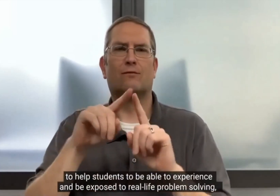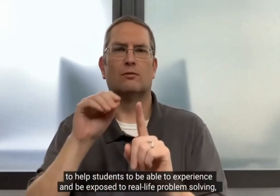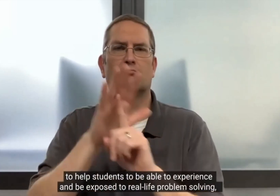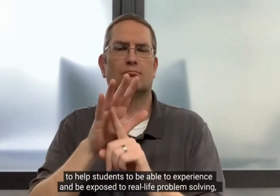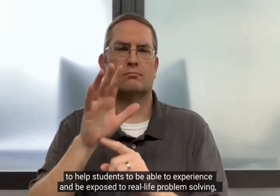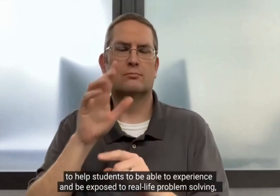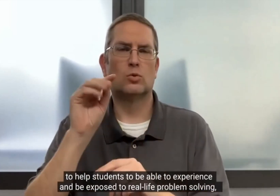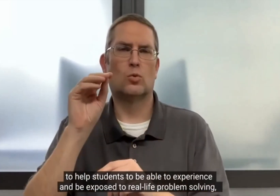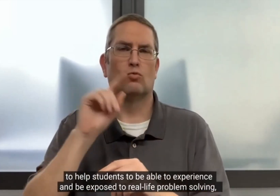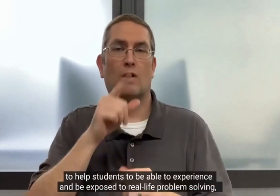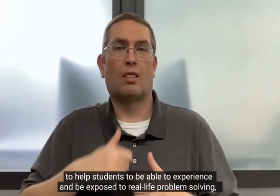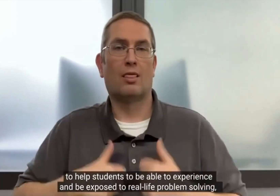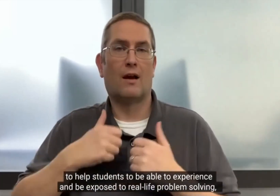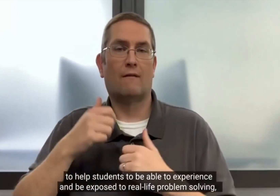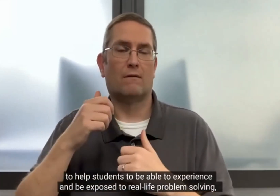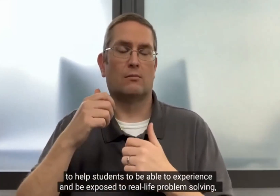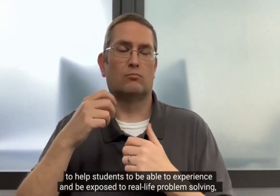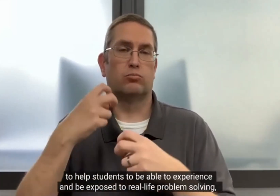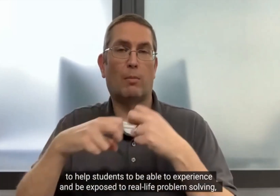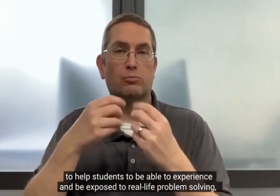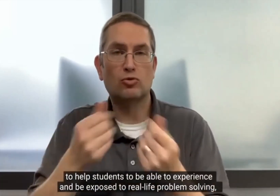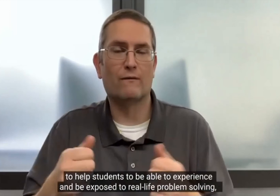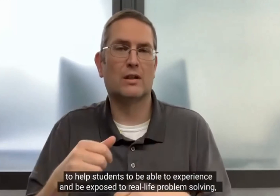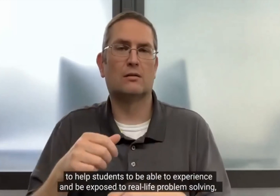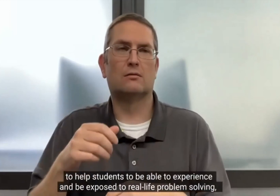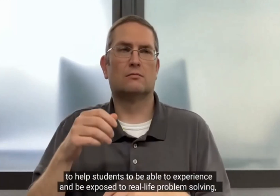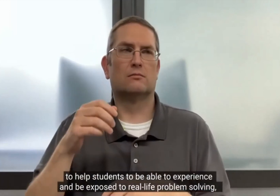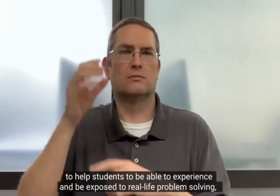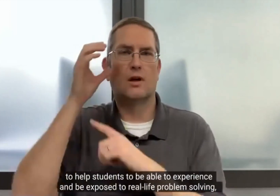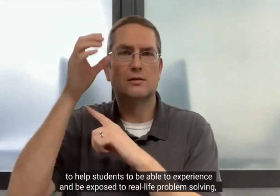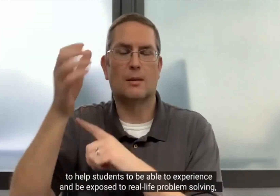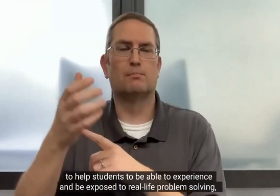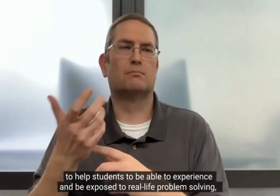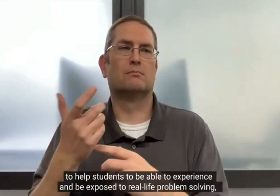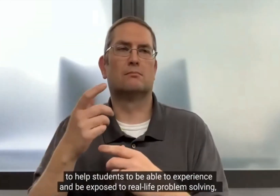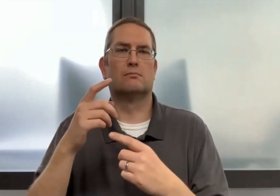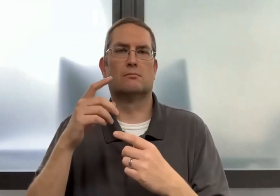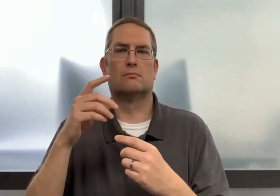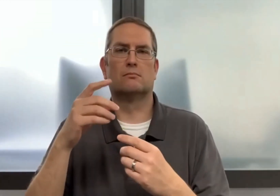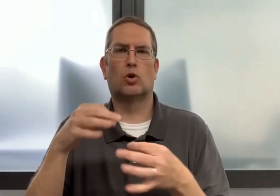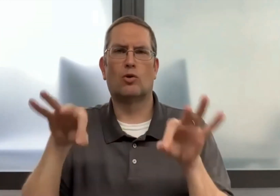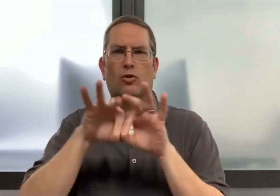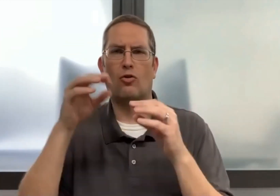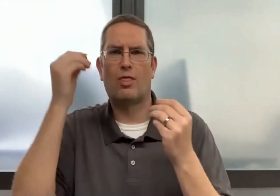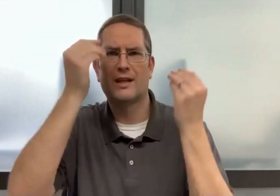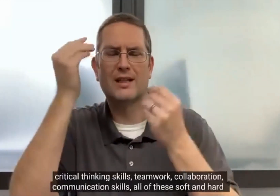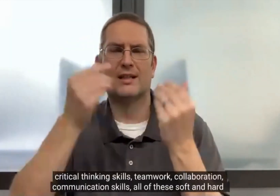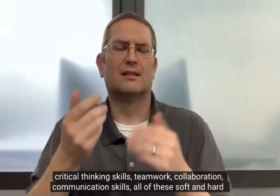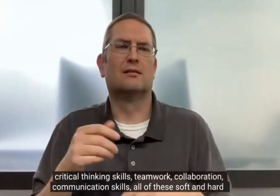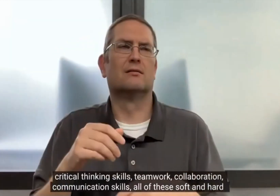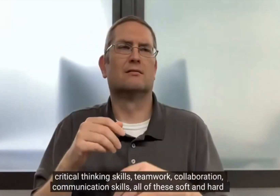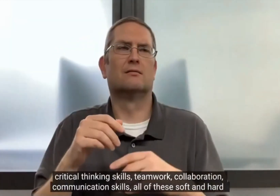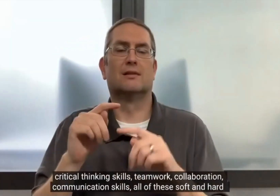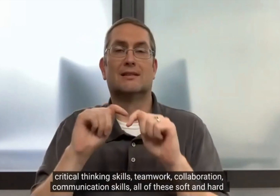to experience and be exposed to real life problem solving,